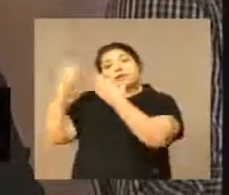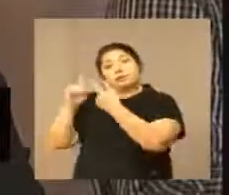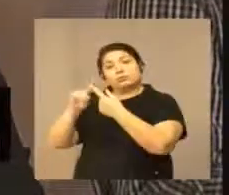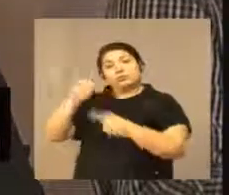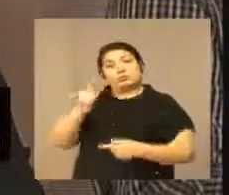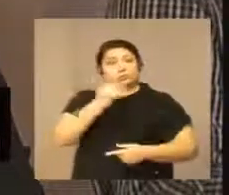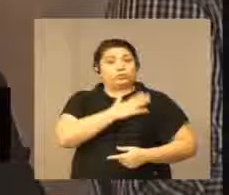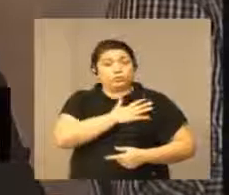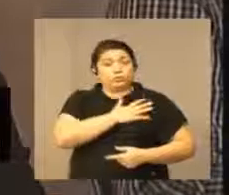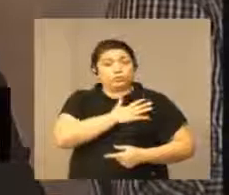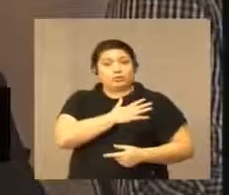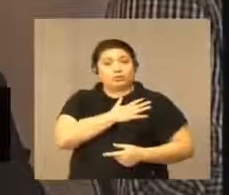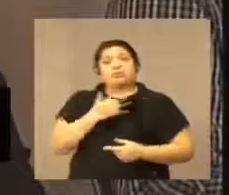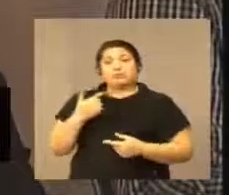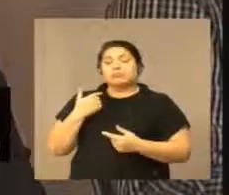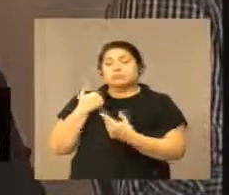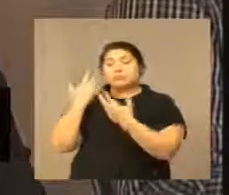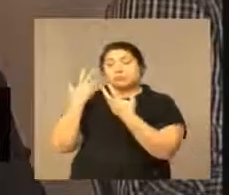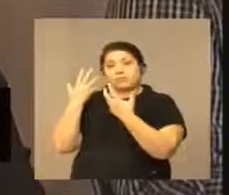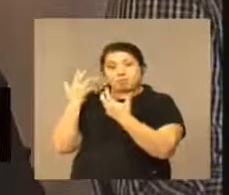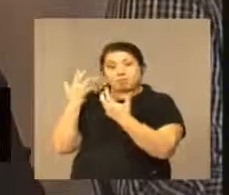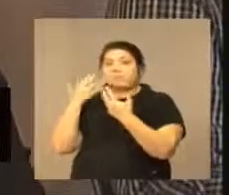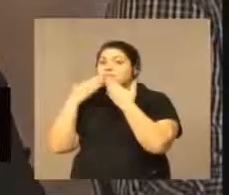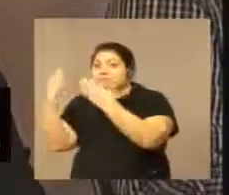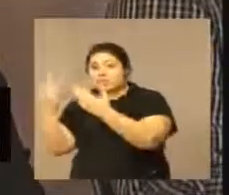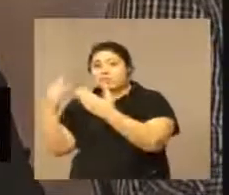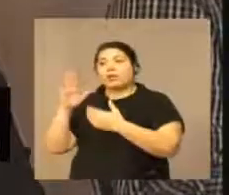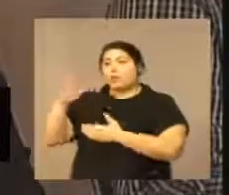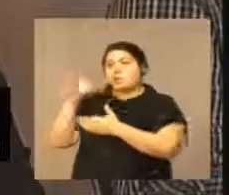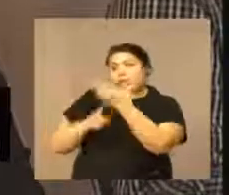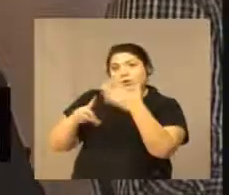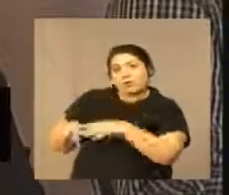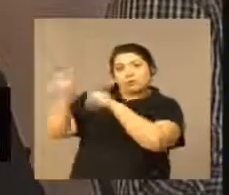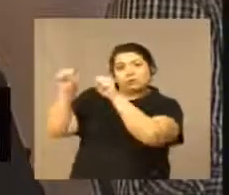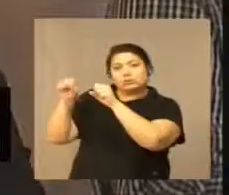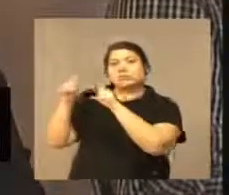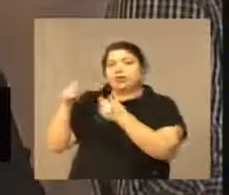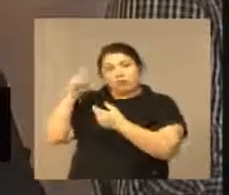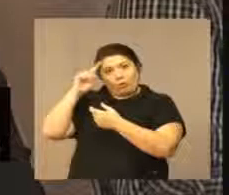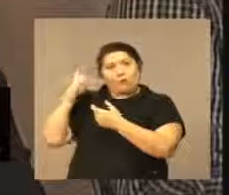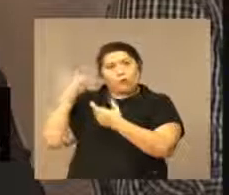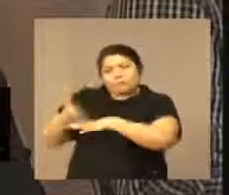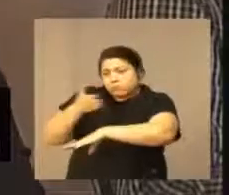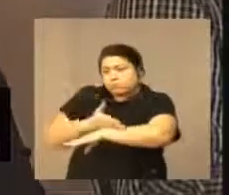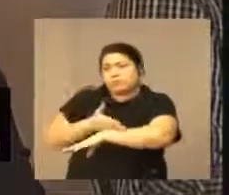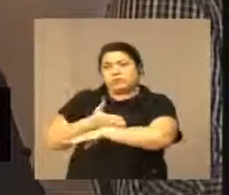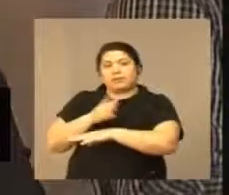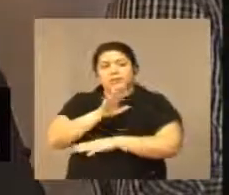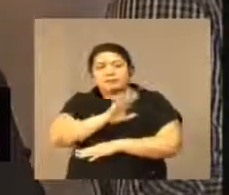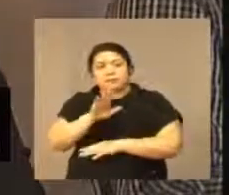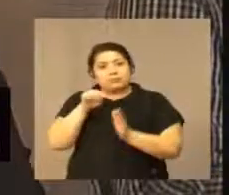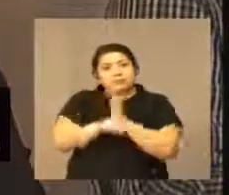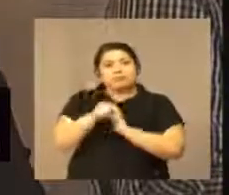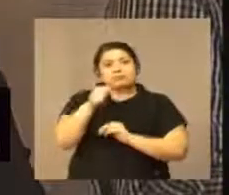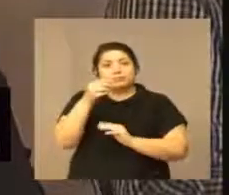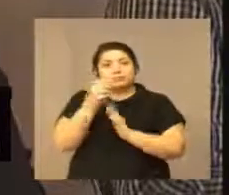Justin Trudeau for you know, for the work that he's doing on that file, and but it needs